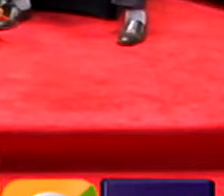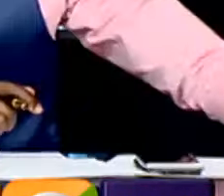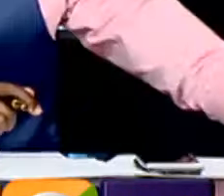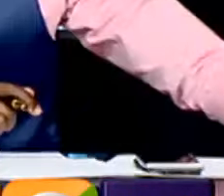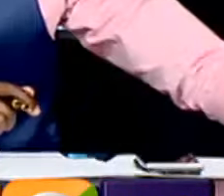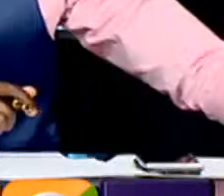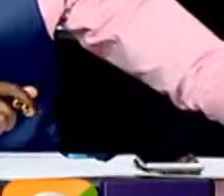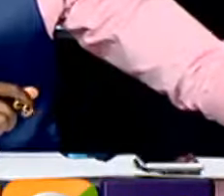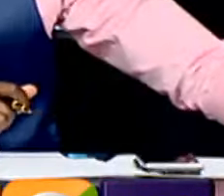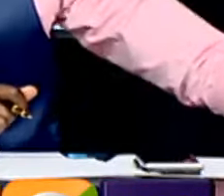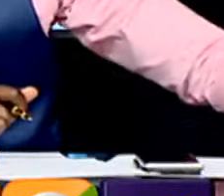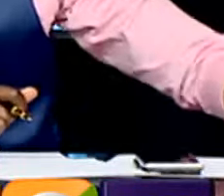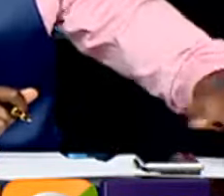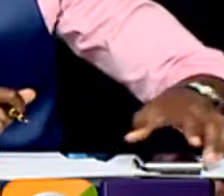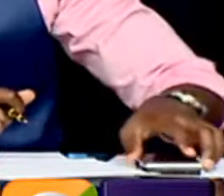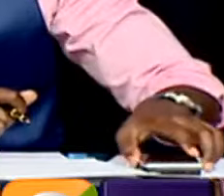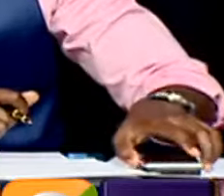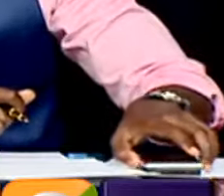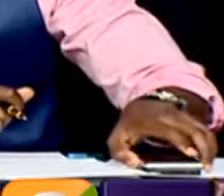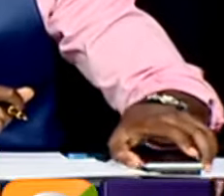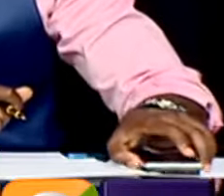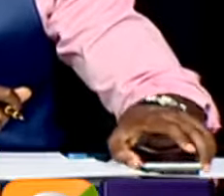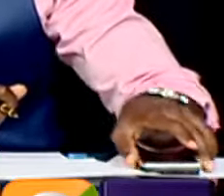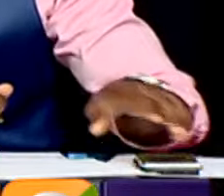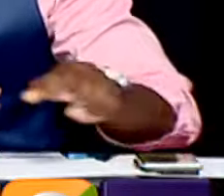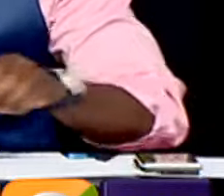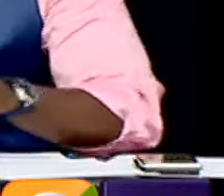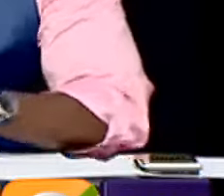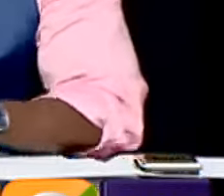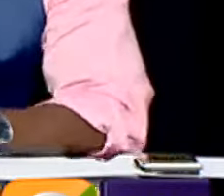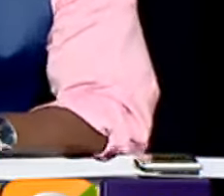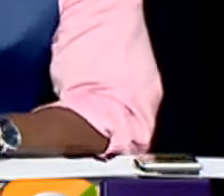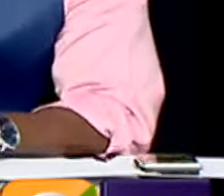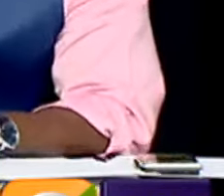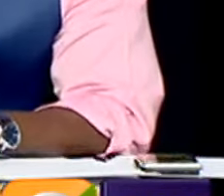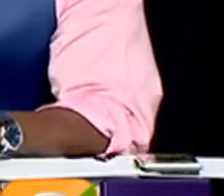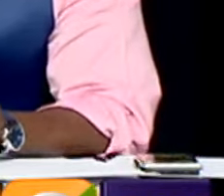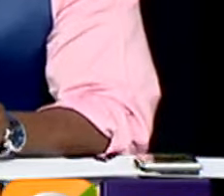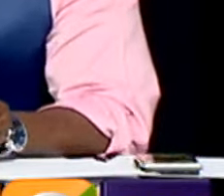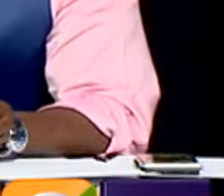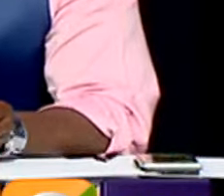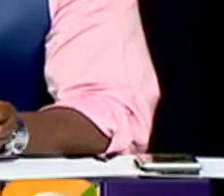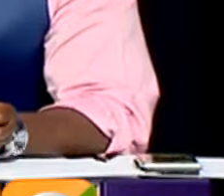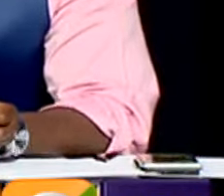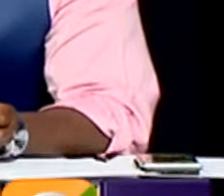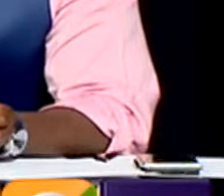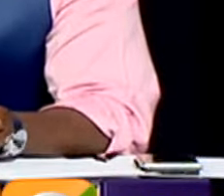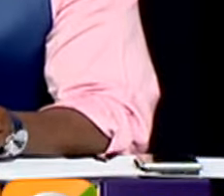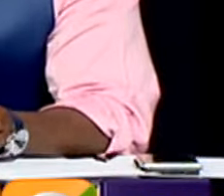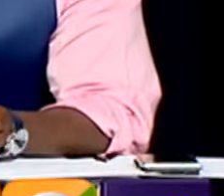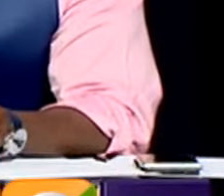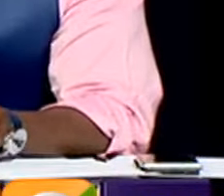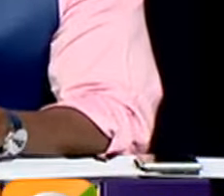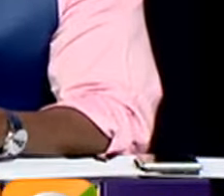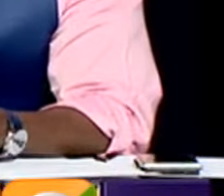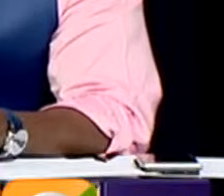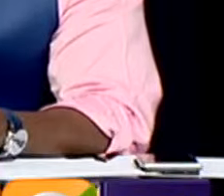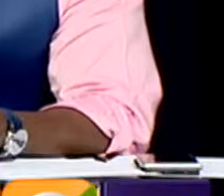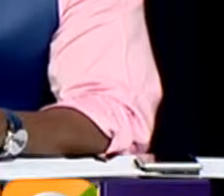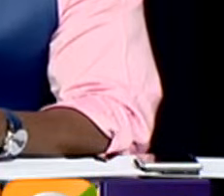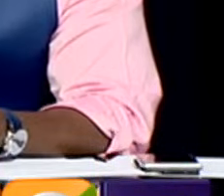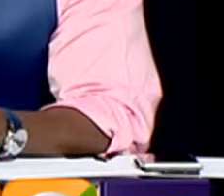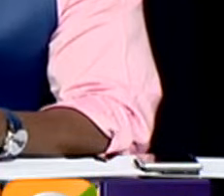sababu kuna mjadala unajitokeza Trevor, unaonyesha kama ambaye wale watu ambao wanaishi mijini wanapata makali ya gharama ya maisha, lakini wale ambao wanaishi